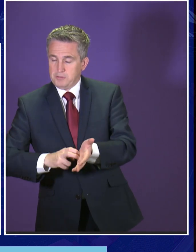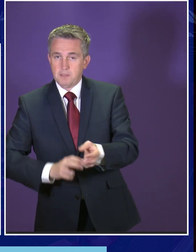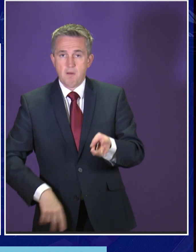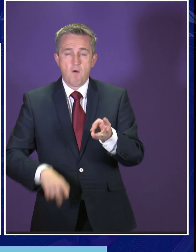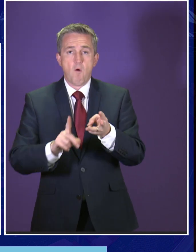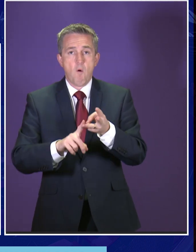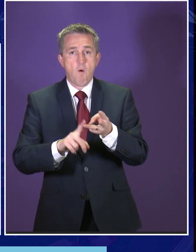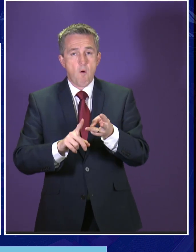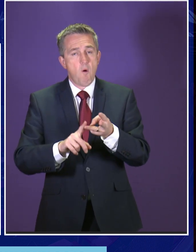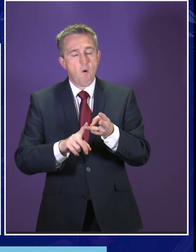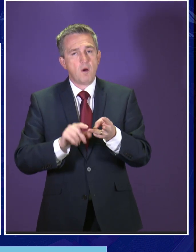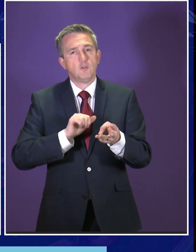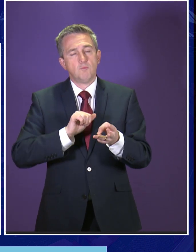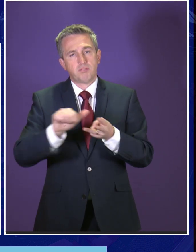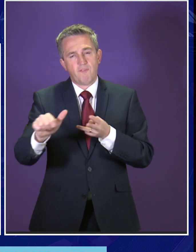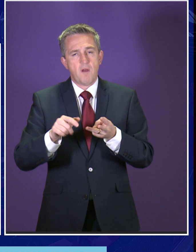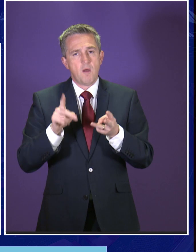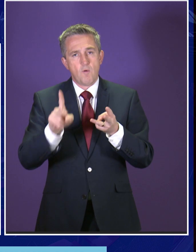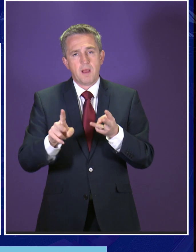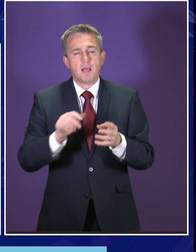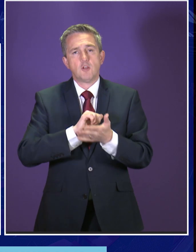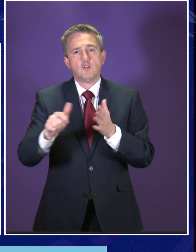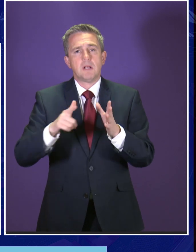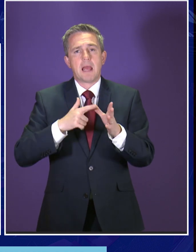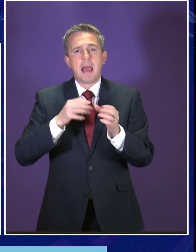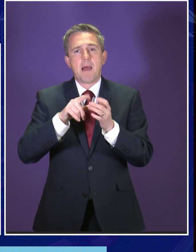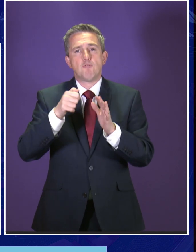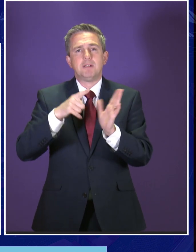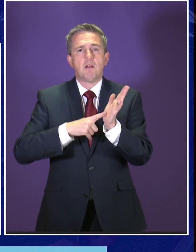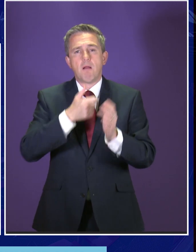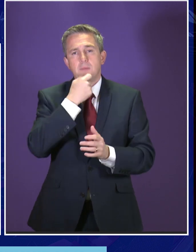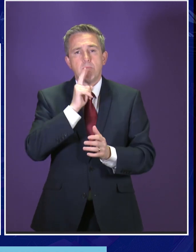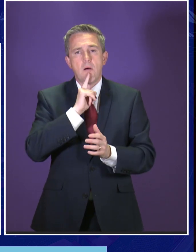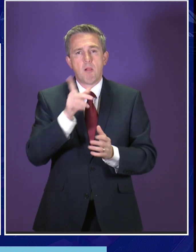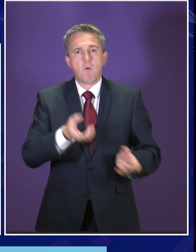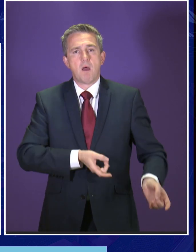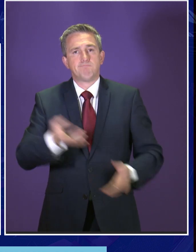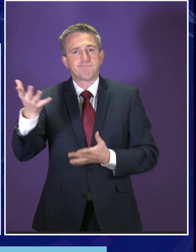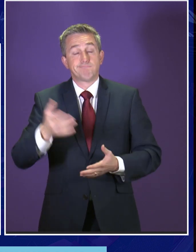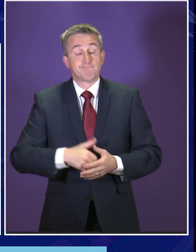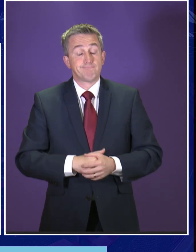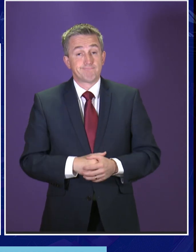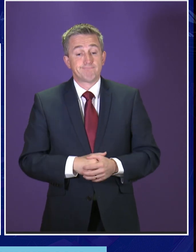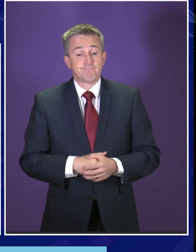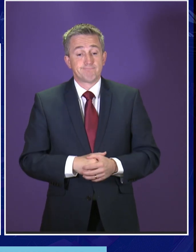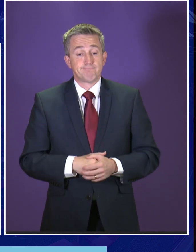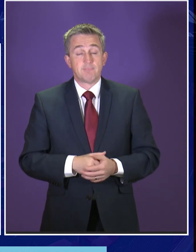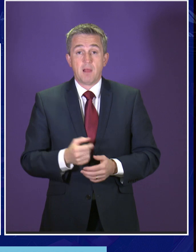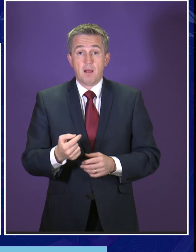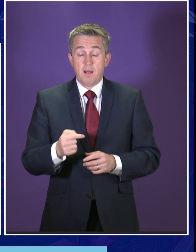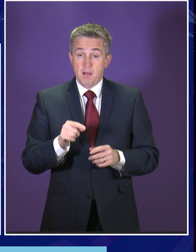number three, that, and this was the preferred route, that Aboriginal people did not exist there at all. This